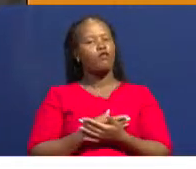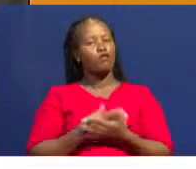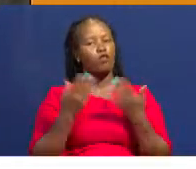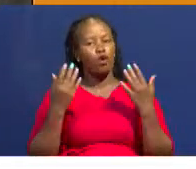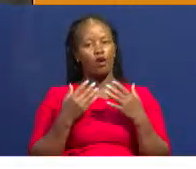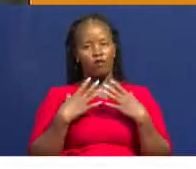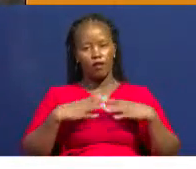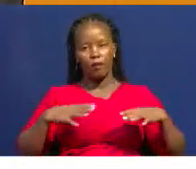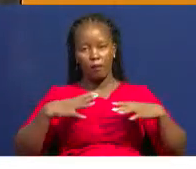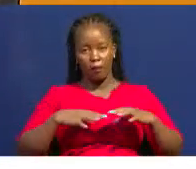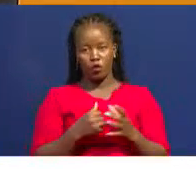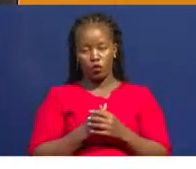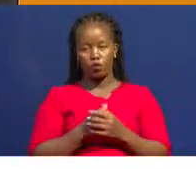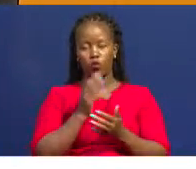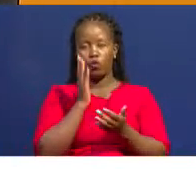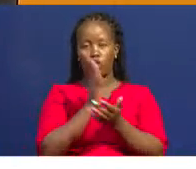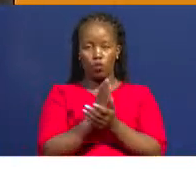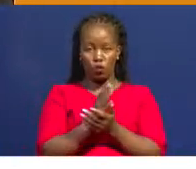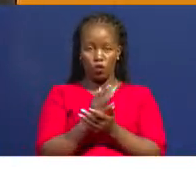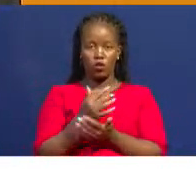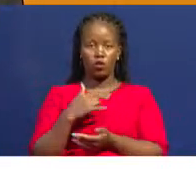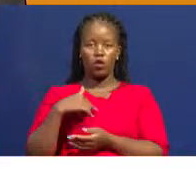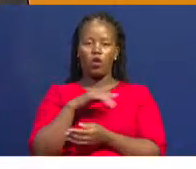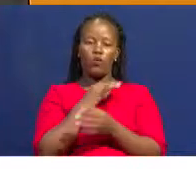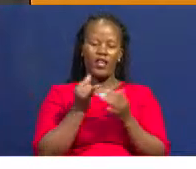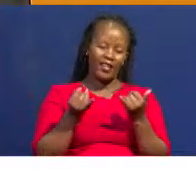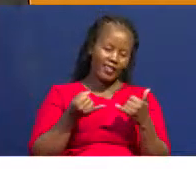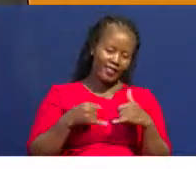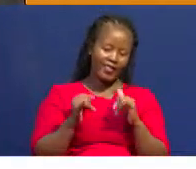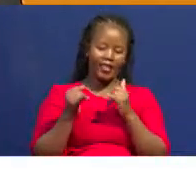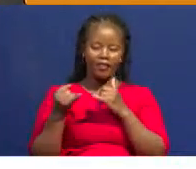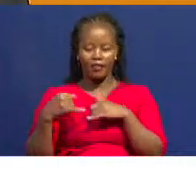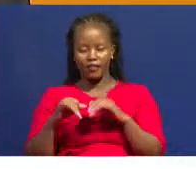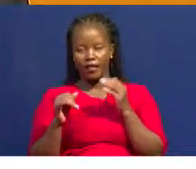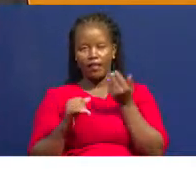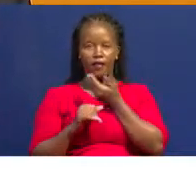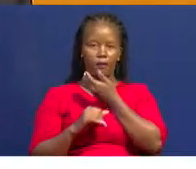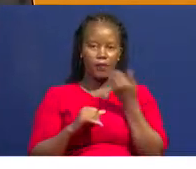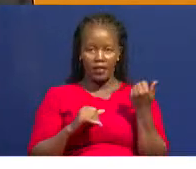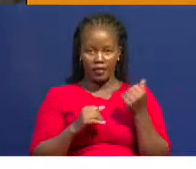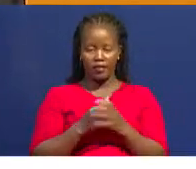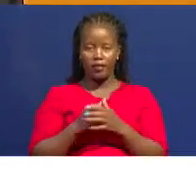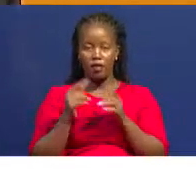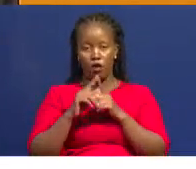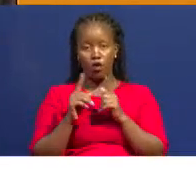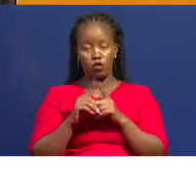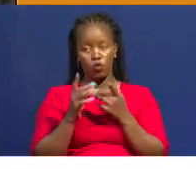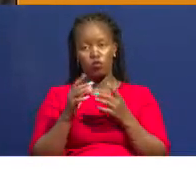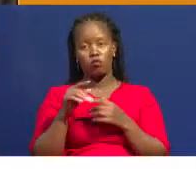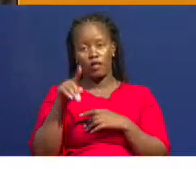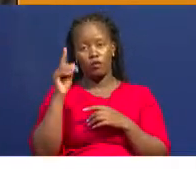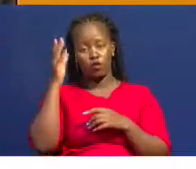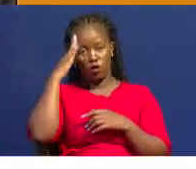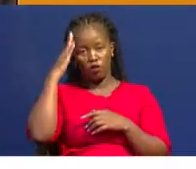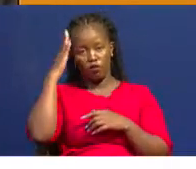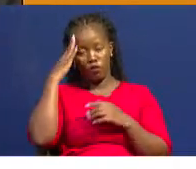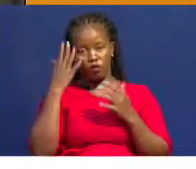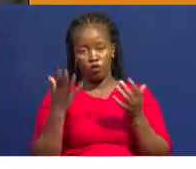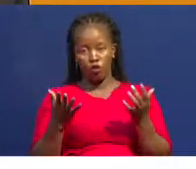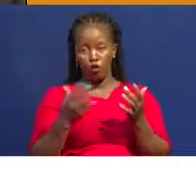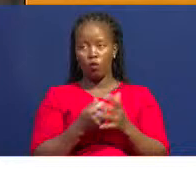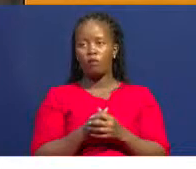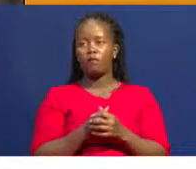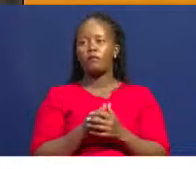we are trying the best on this. And they can agree that